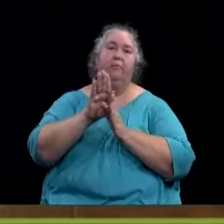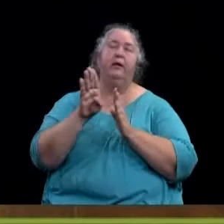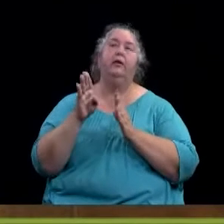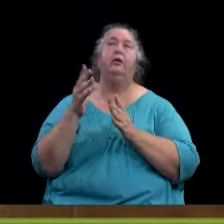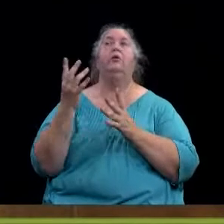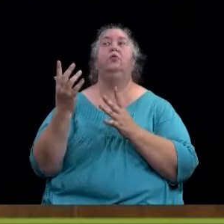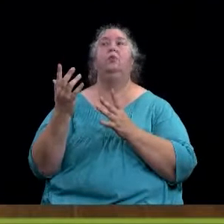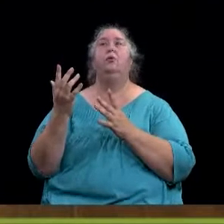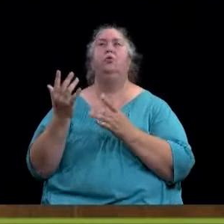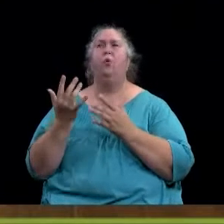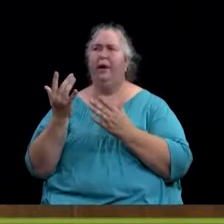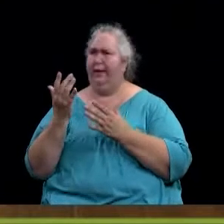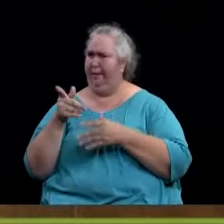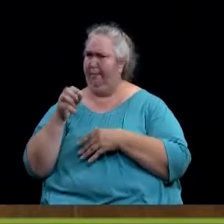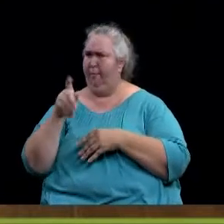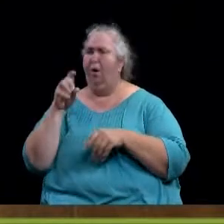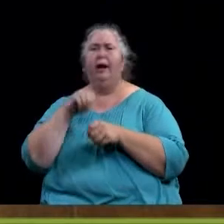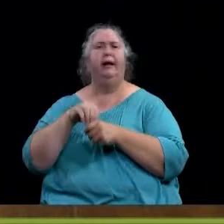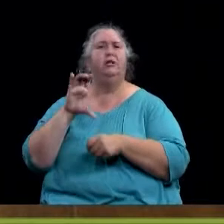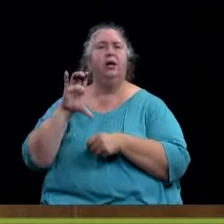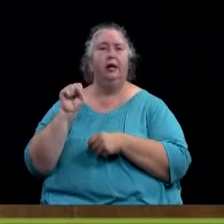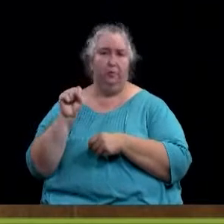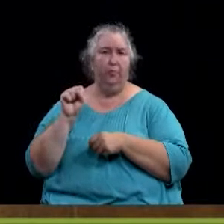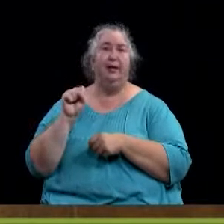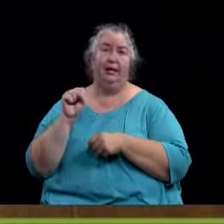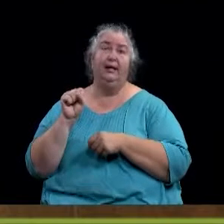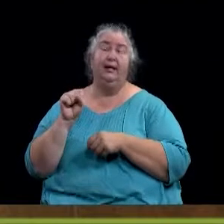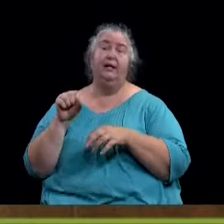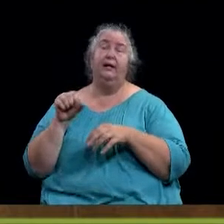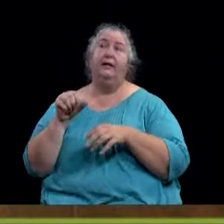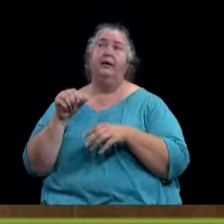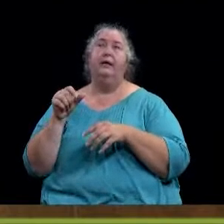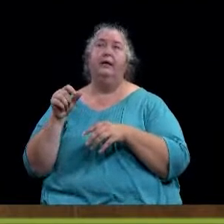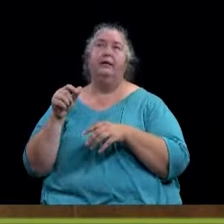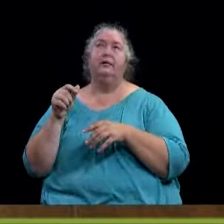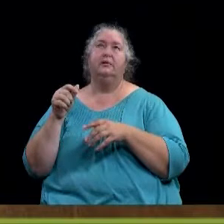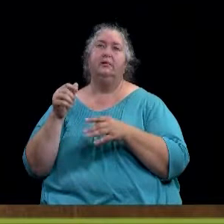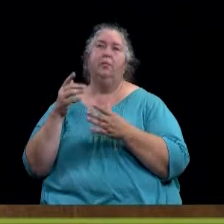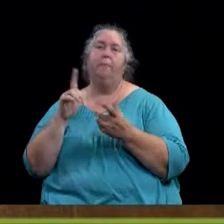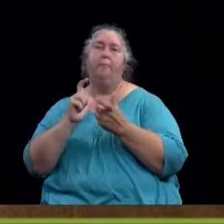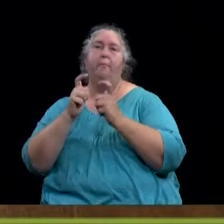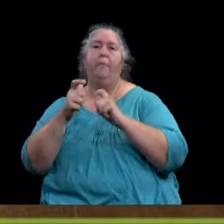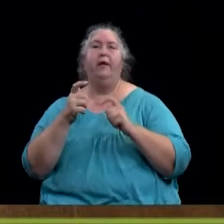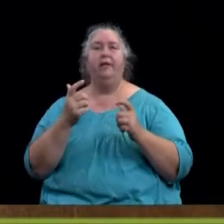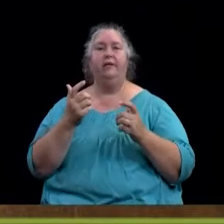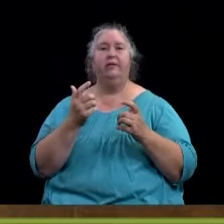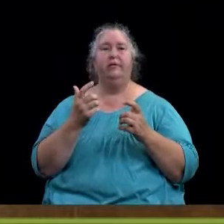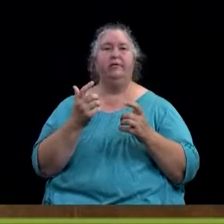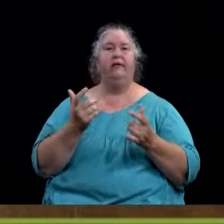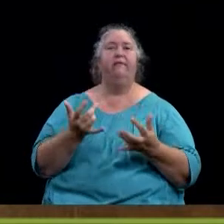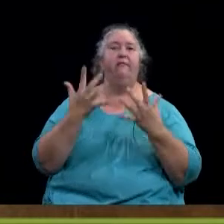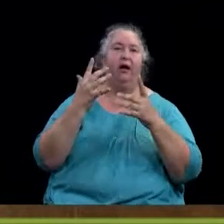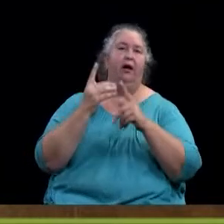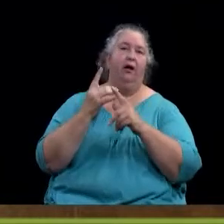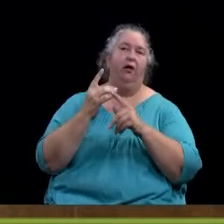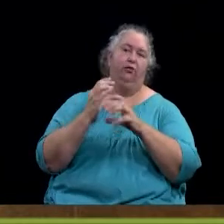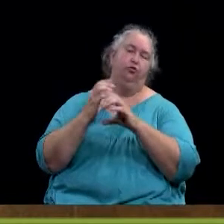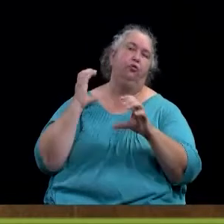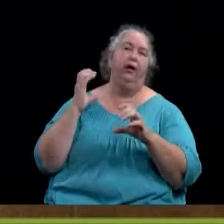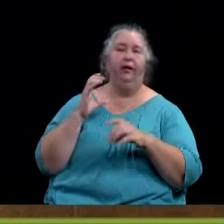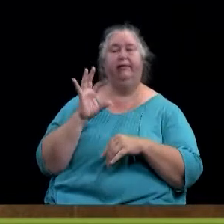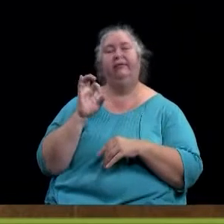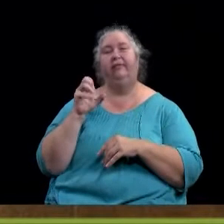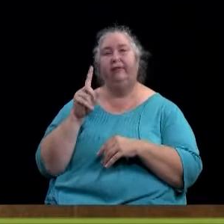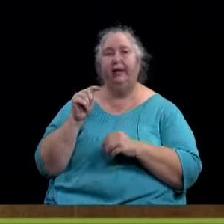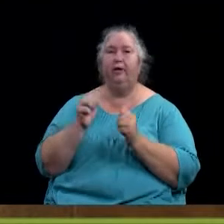takes a significant step forward to modernize our fire apparatus fleet with 7 new trucks. A reminder, these trucks are replacing